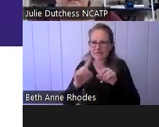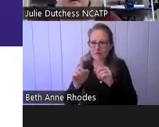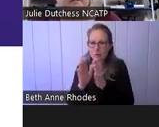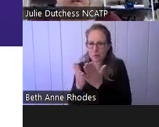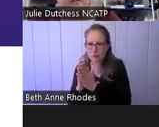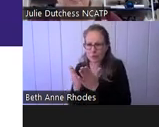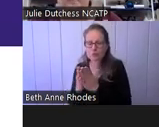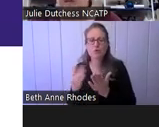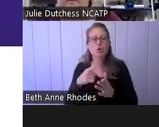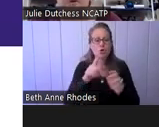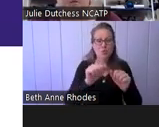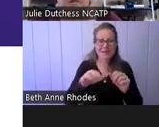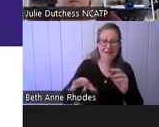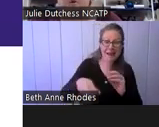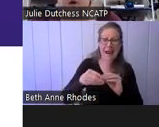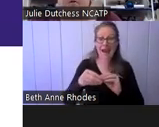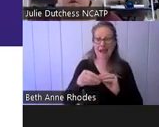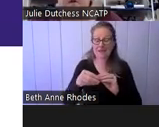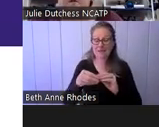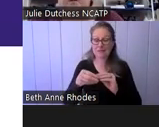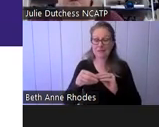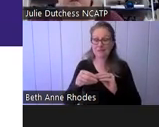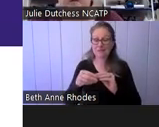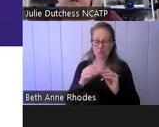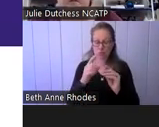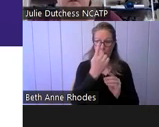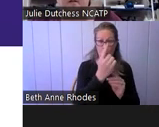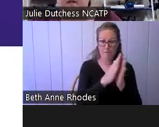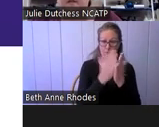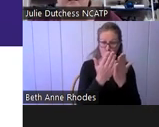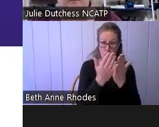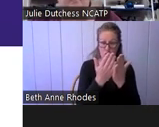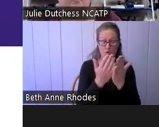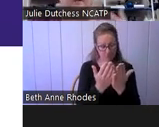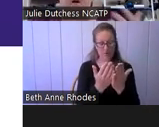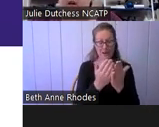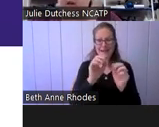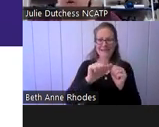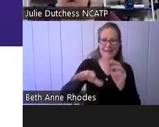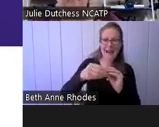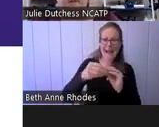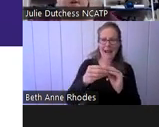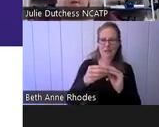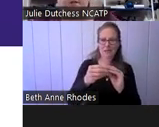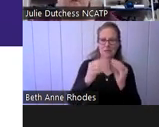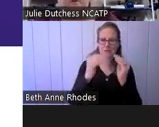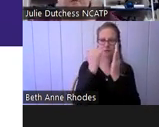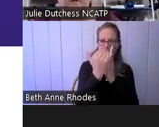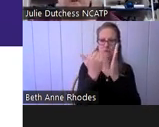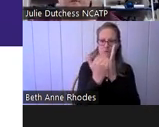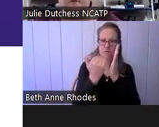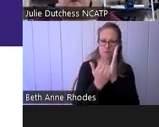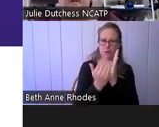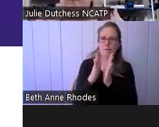add subsections within the notebooks as well. You can document your ideas by recording audio and video into your